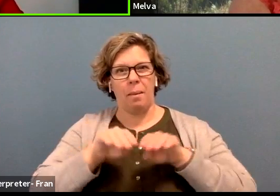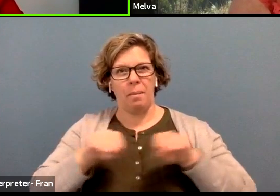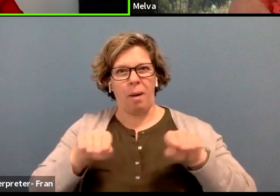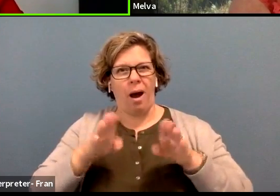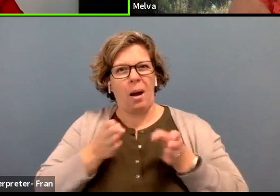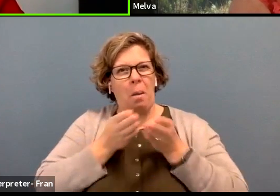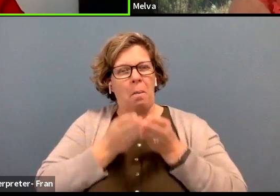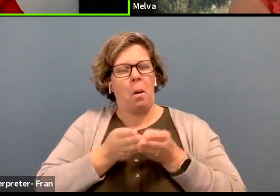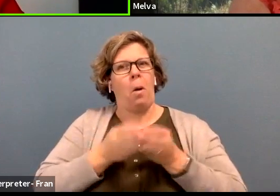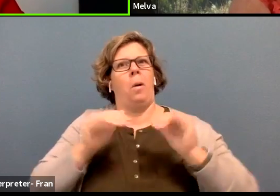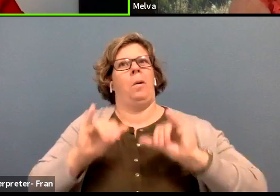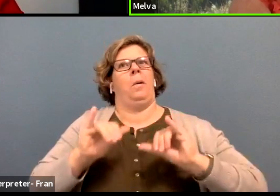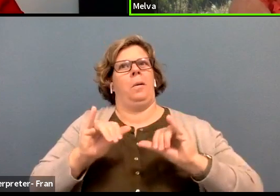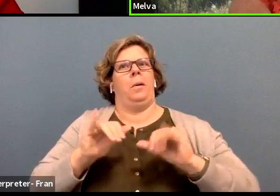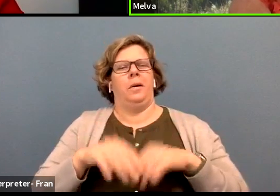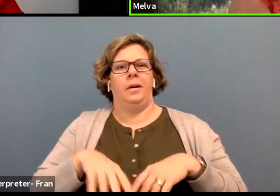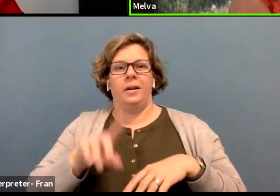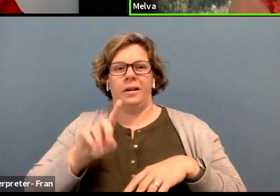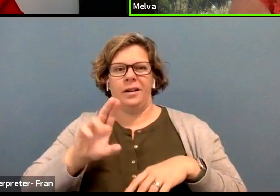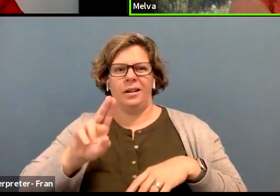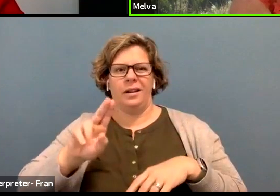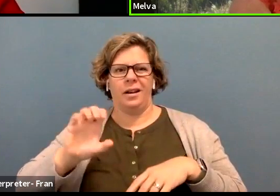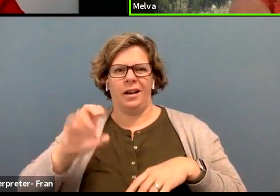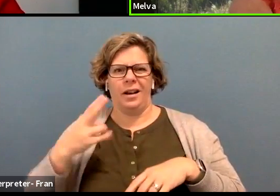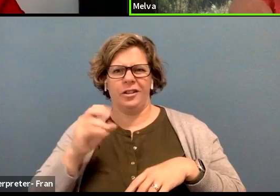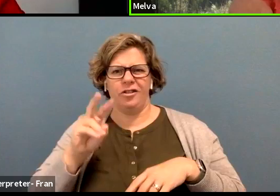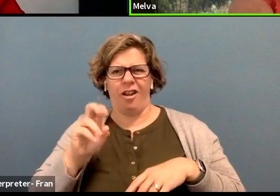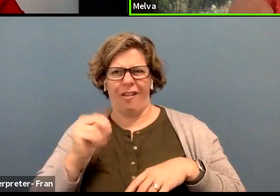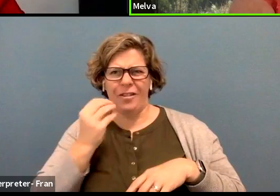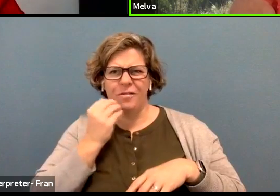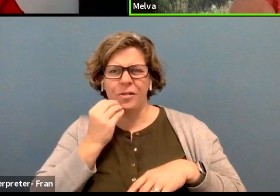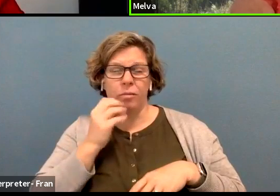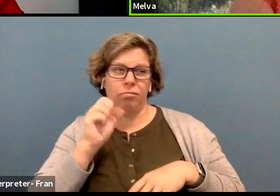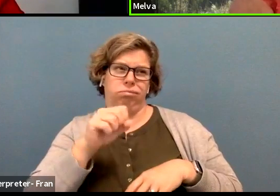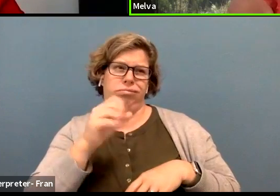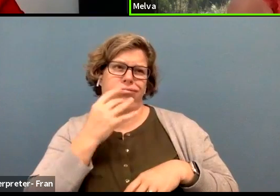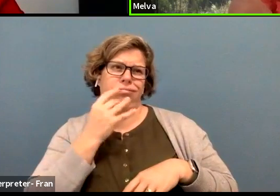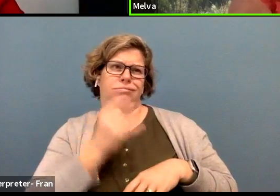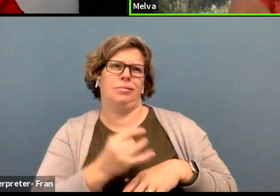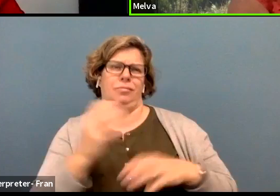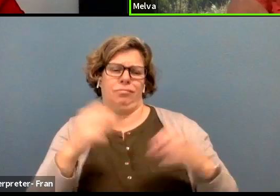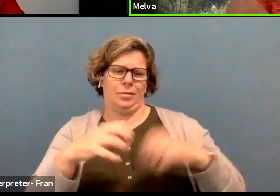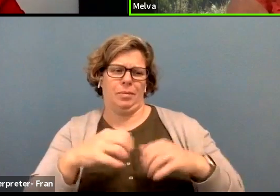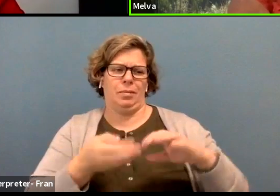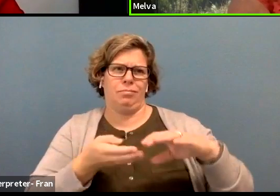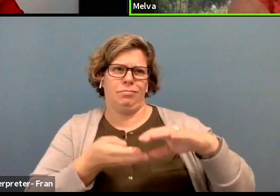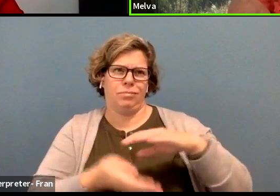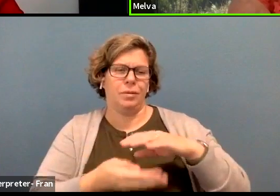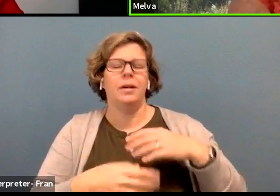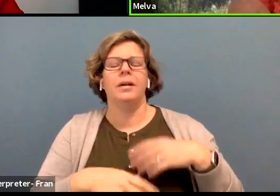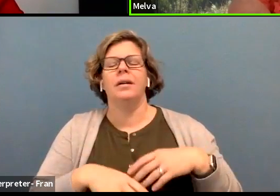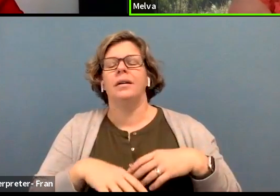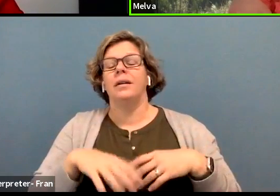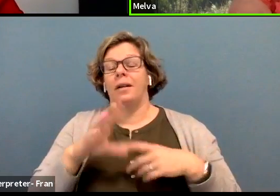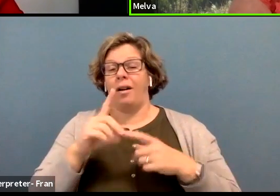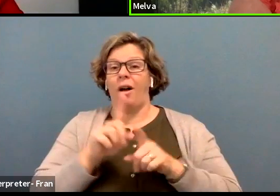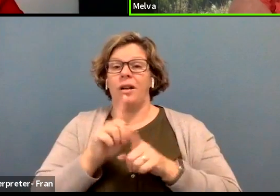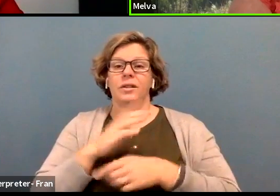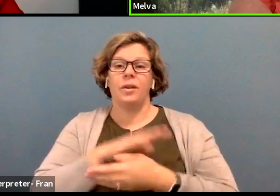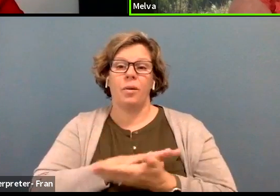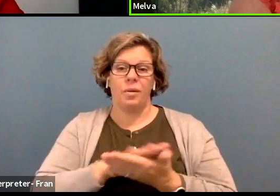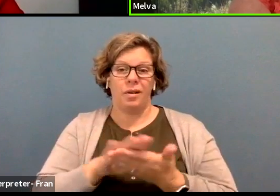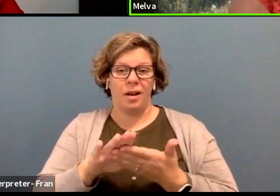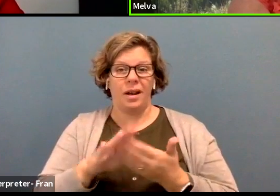like and Dutch oven. Yeah, Dutch oven cooking, yeah. And it made it nice because folks who